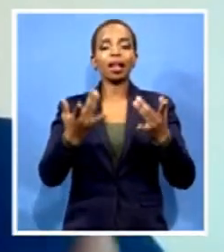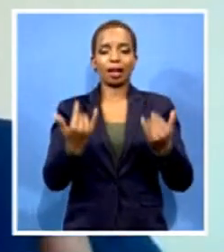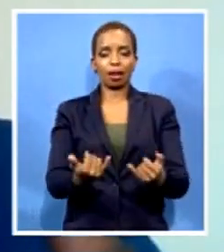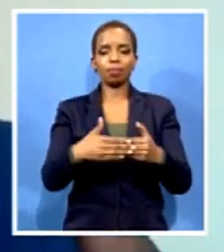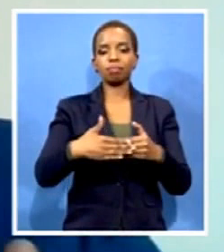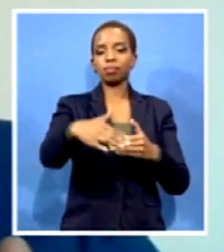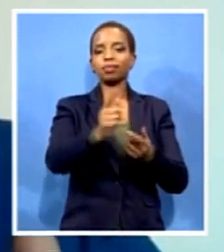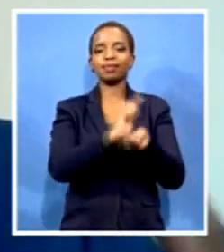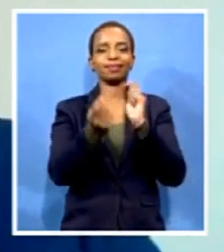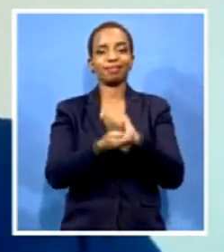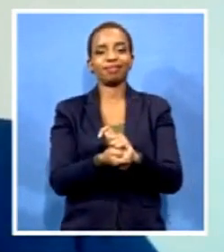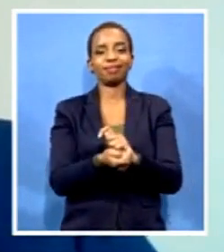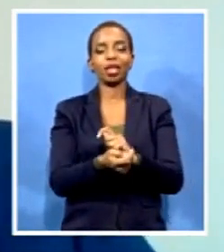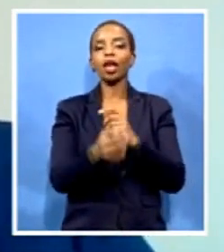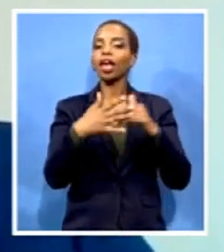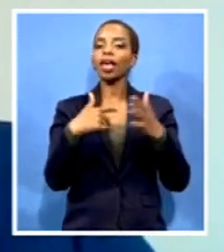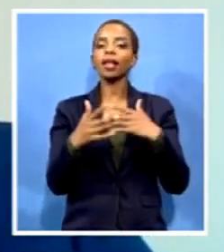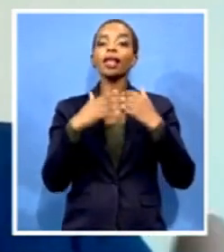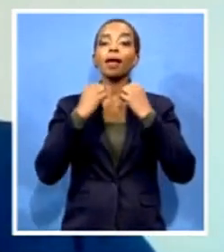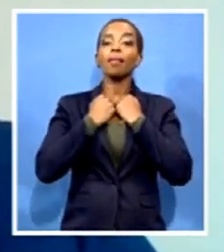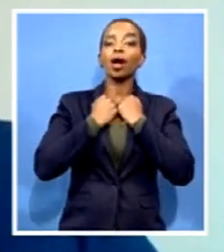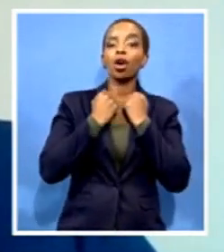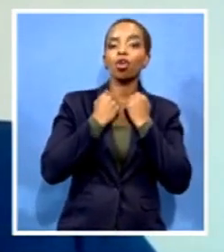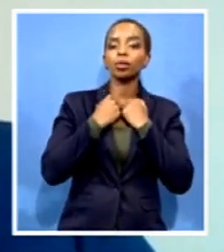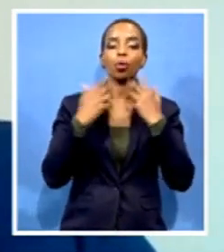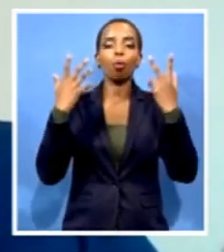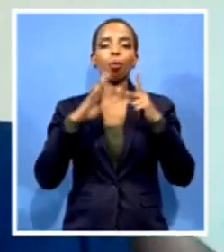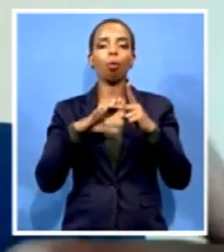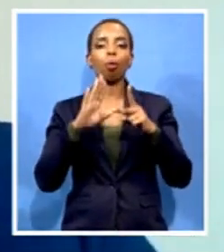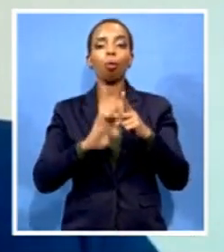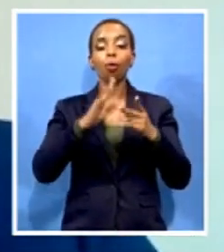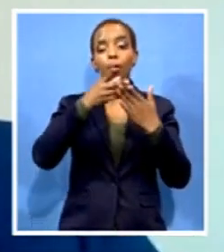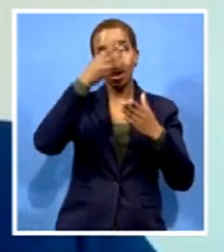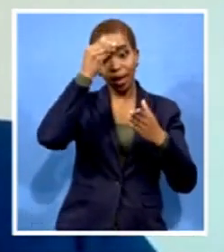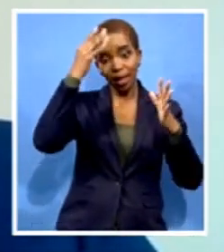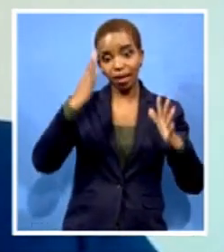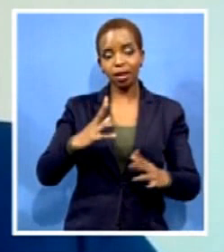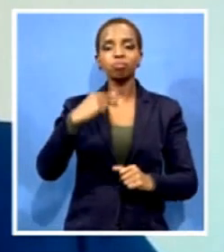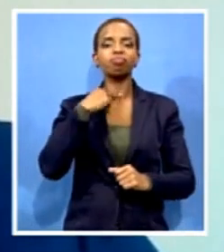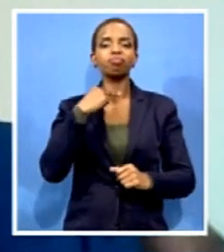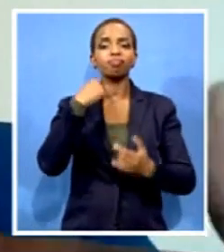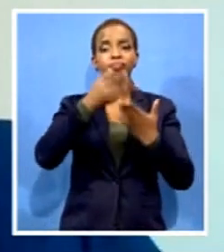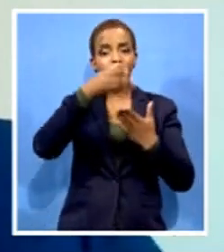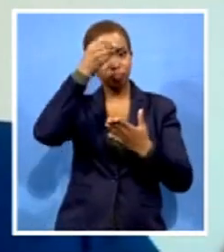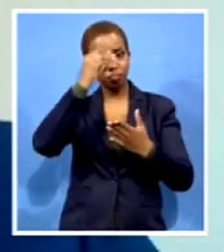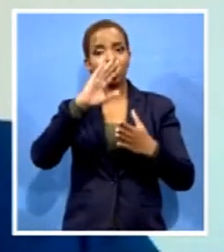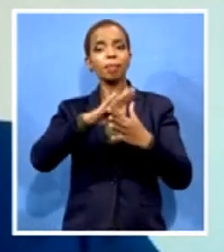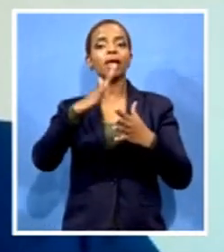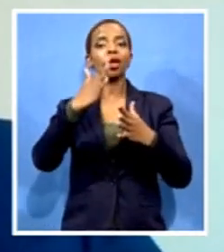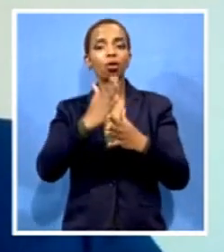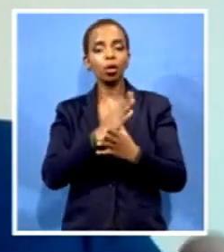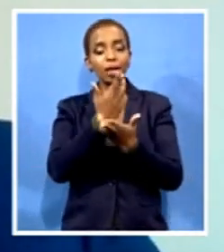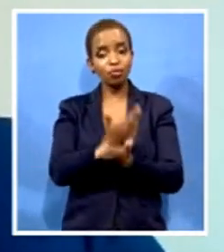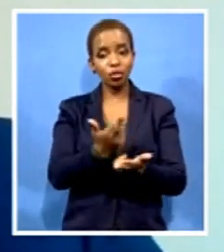are unable to study due to lack of resources, we're saying to them, collaborate with us. Let us